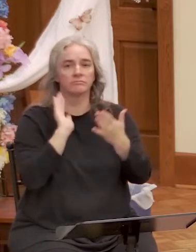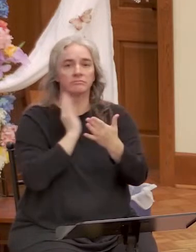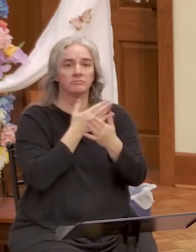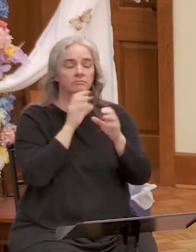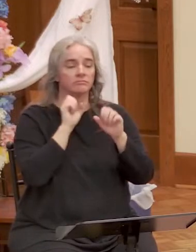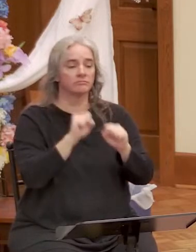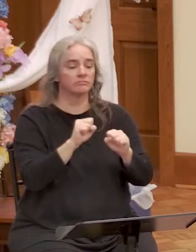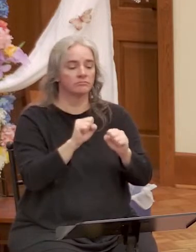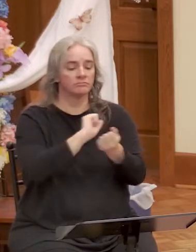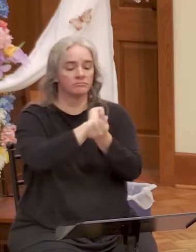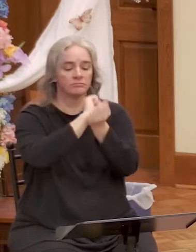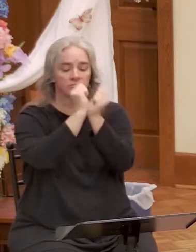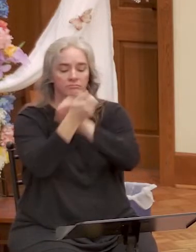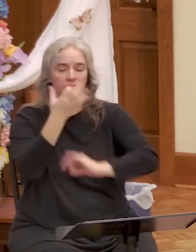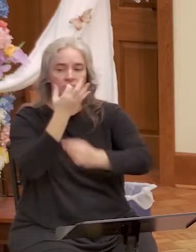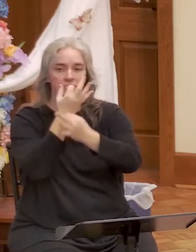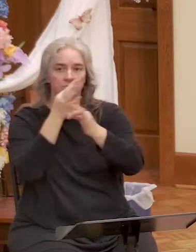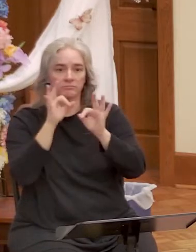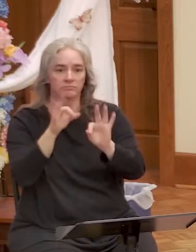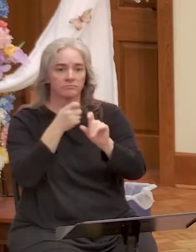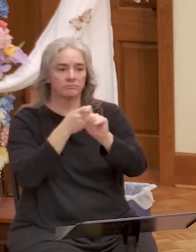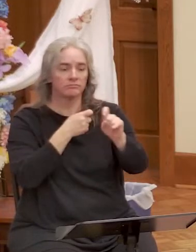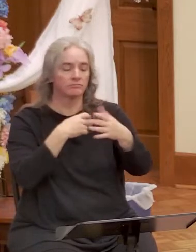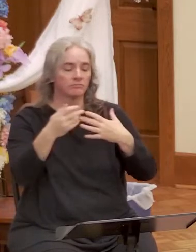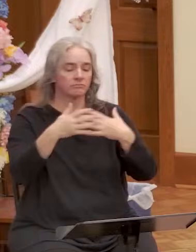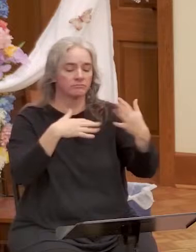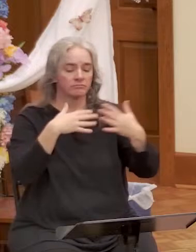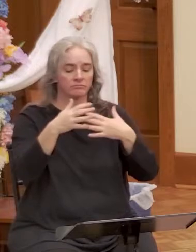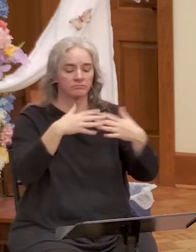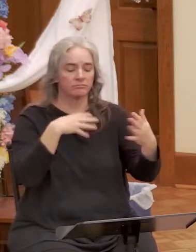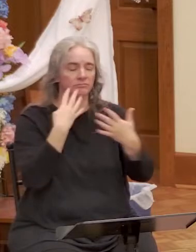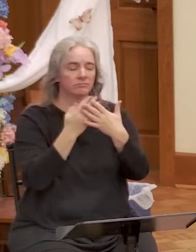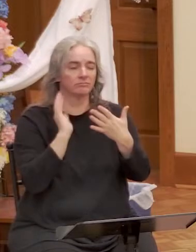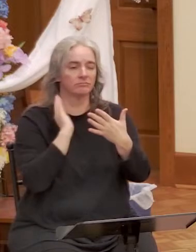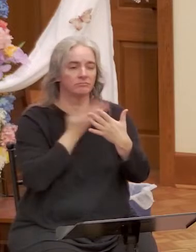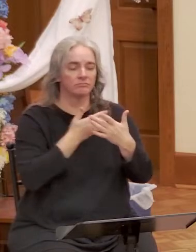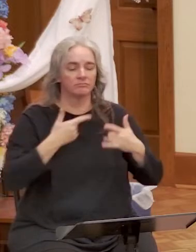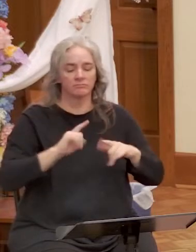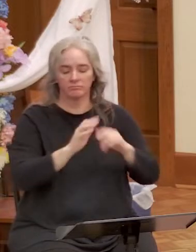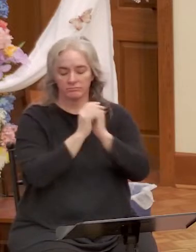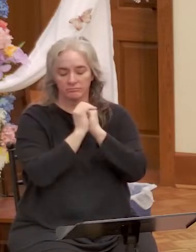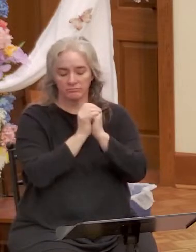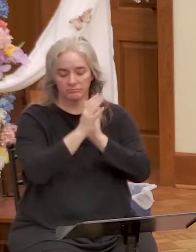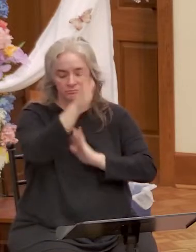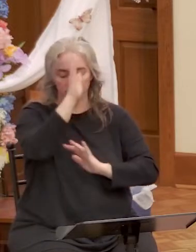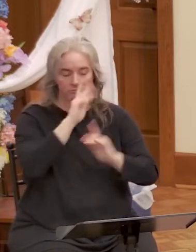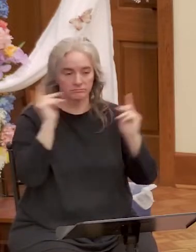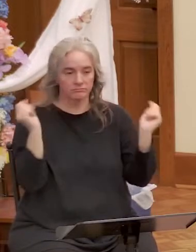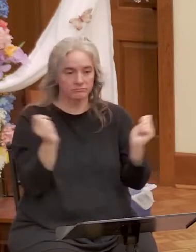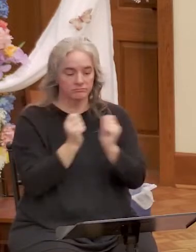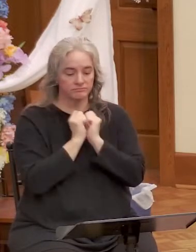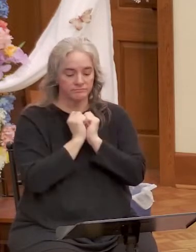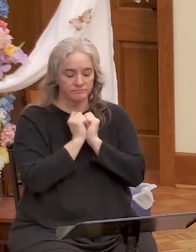from whatever it is that binds us. Let us worship our God together.